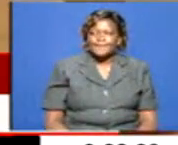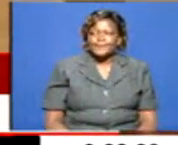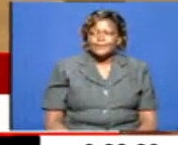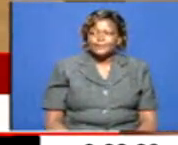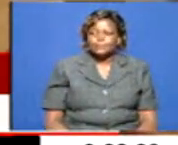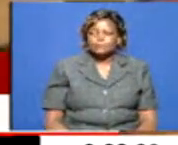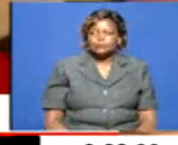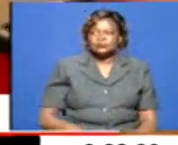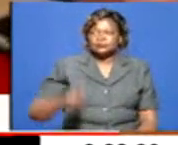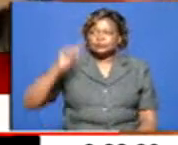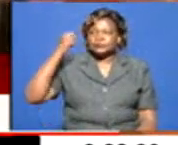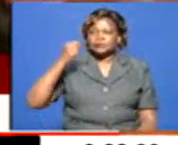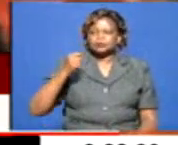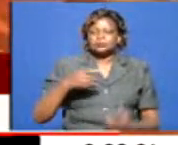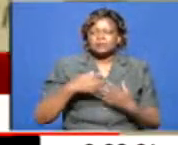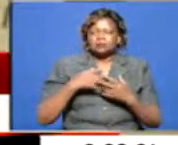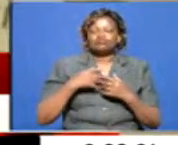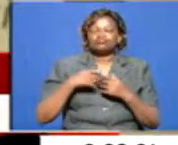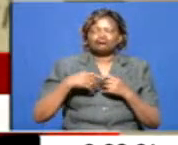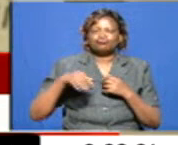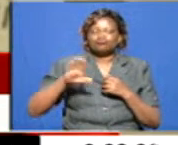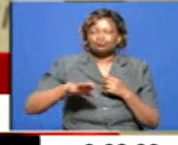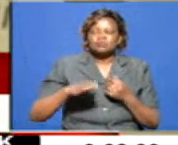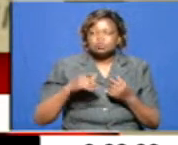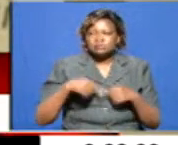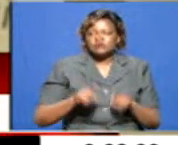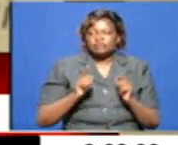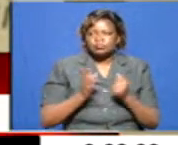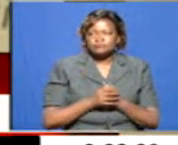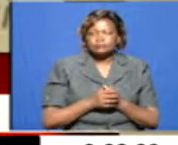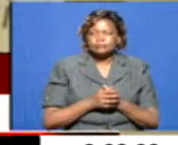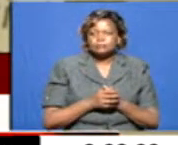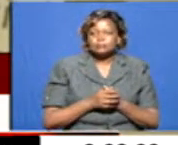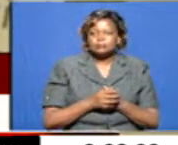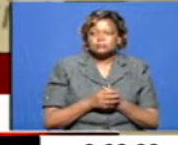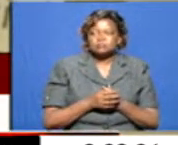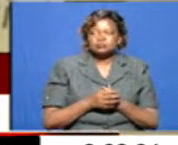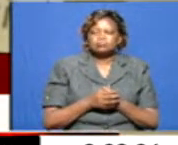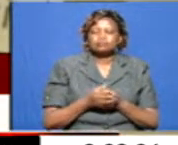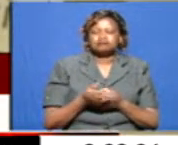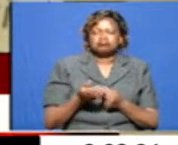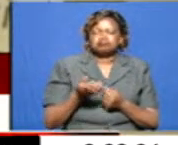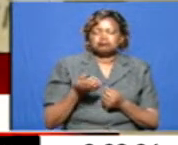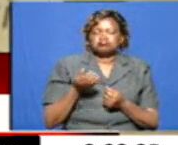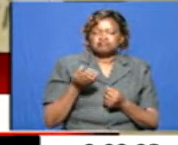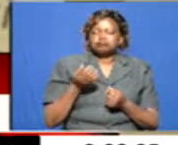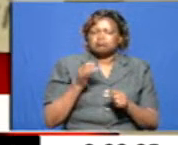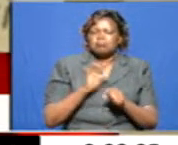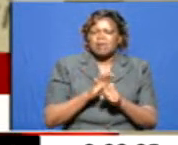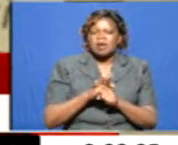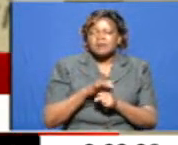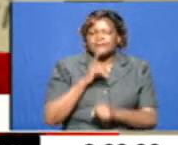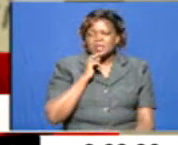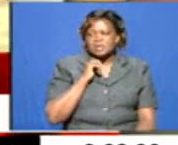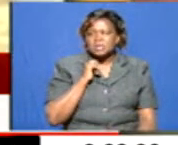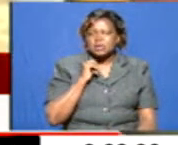Kenya's engineering industry is heavily skewed towards men, with all the subsectors being dominated by males. For example, out